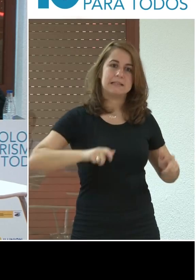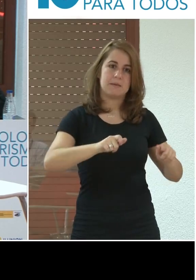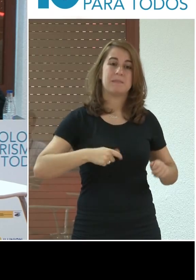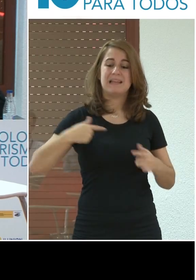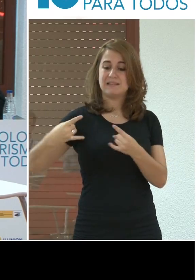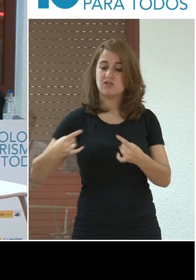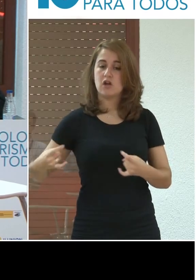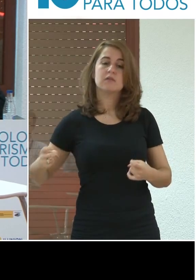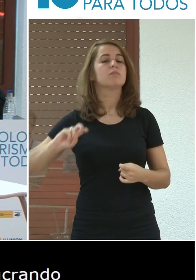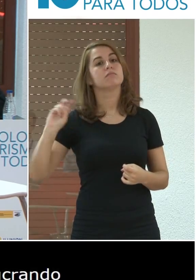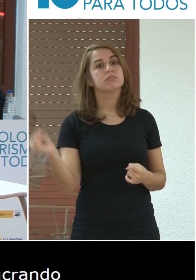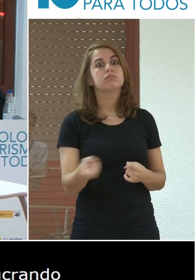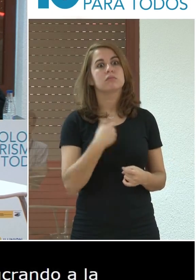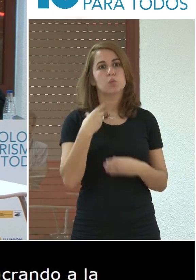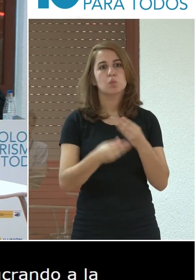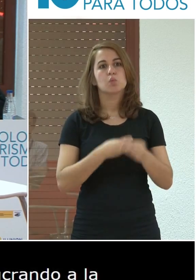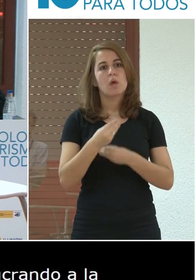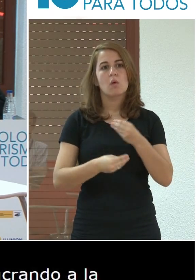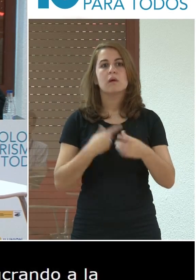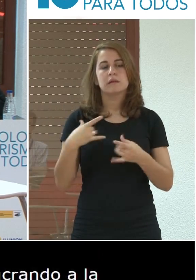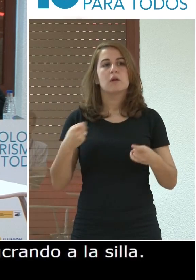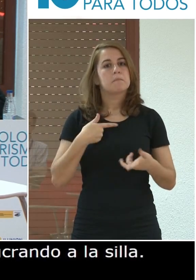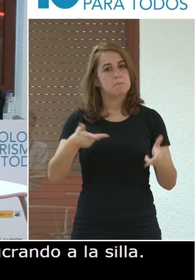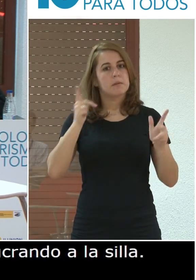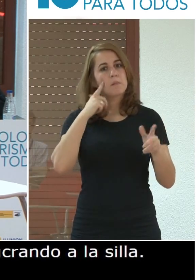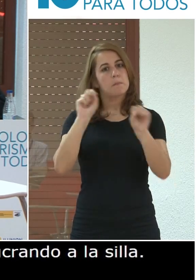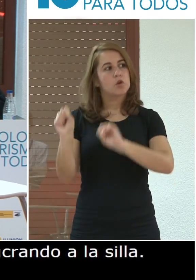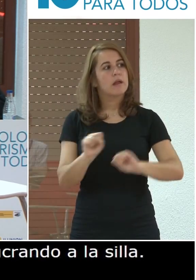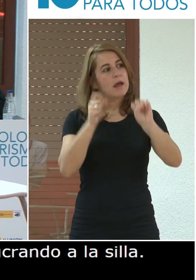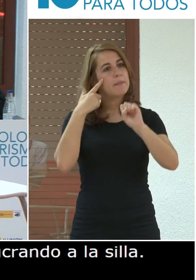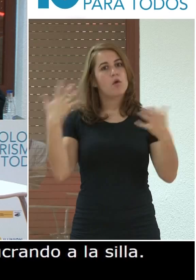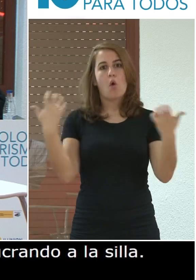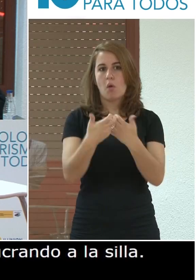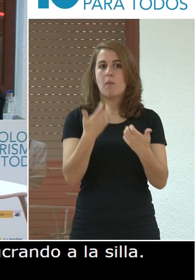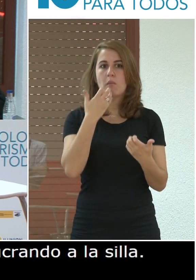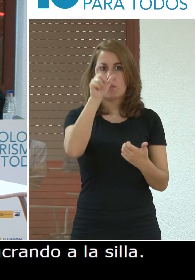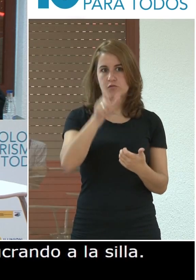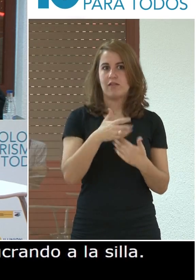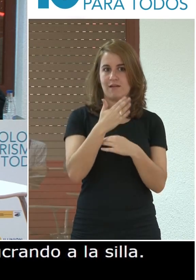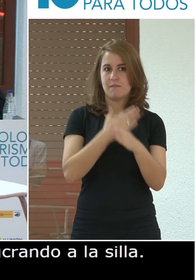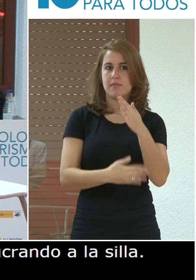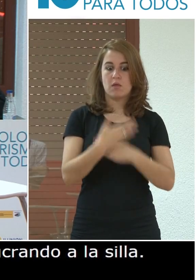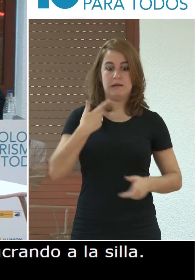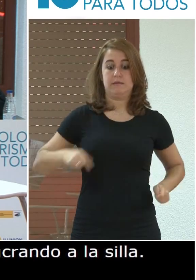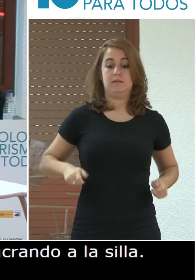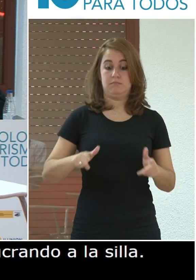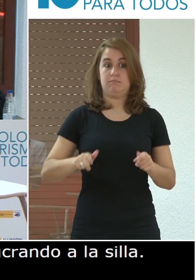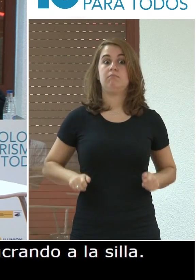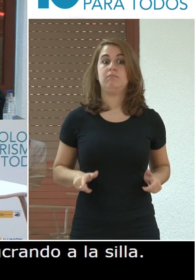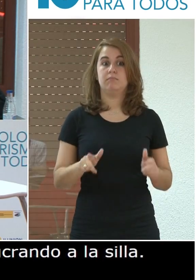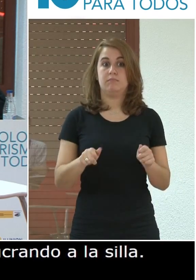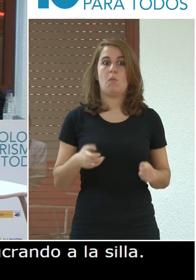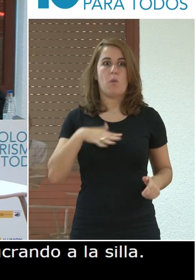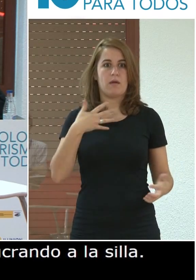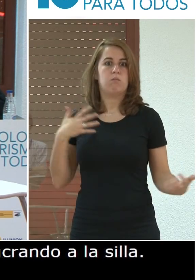the wheelchairs, with the different sensors. Working with sensors that allow the patient to avoid collisions.